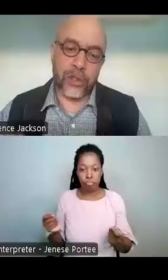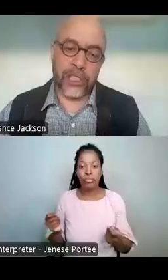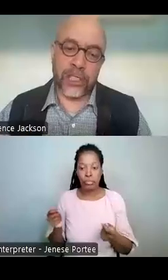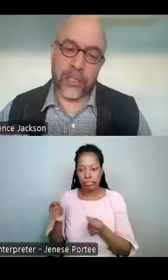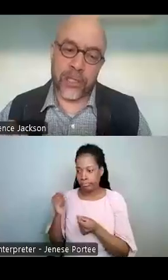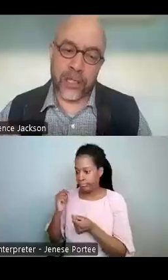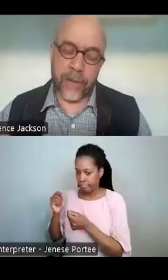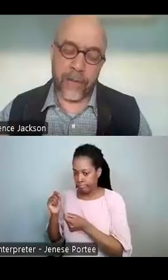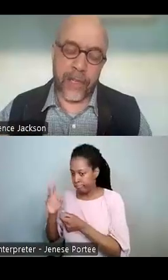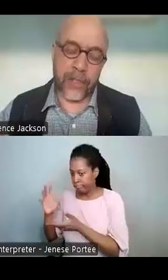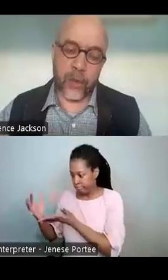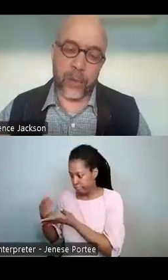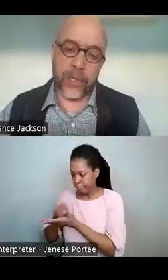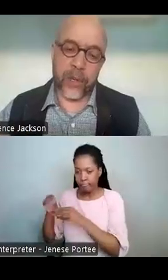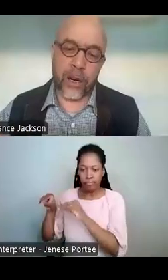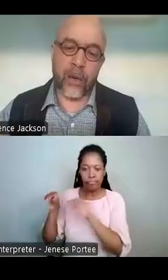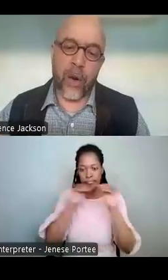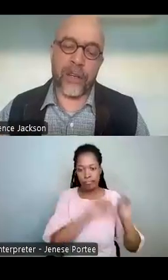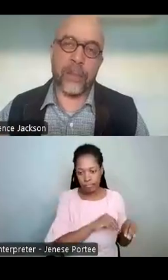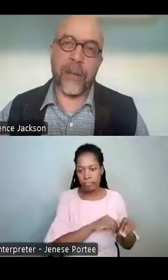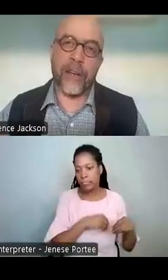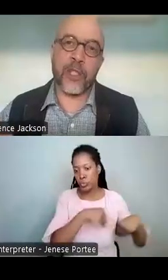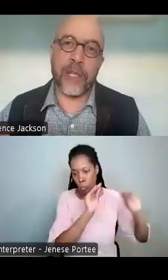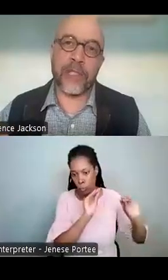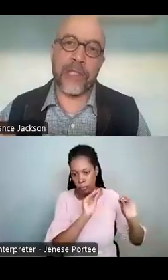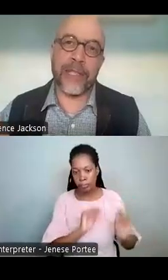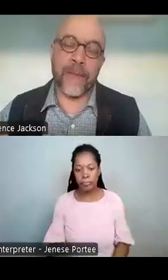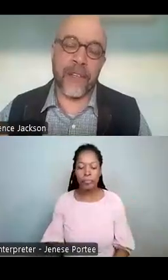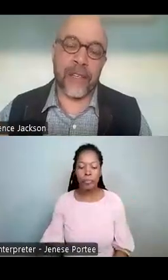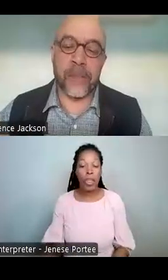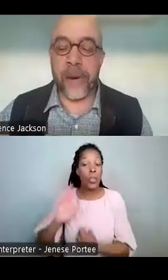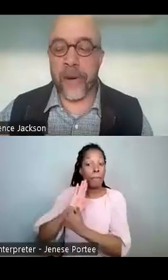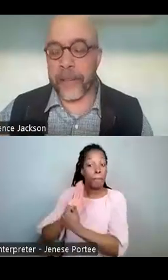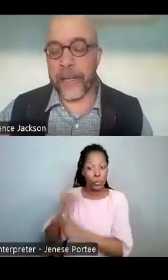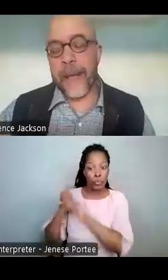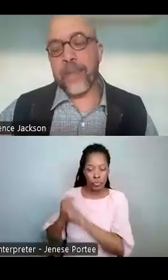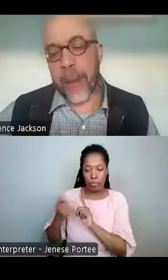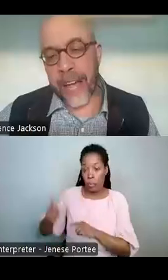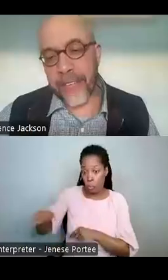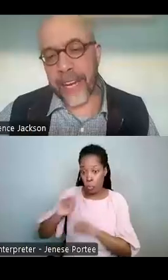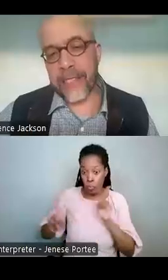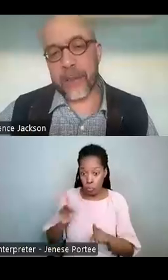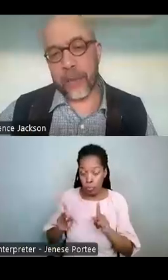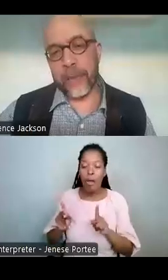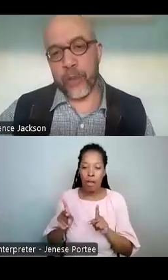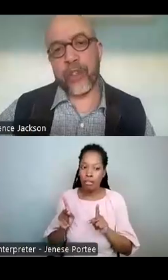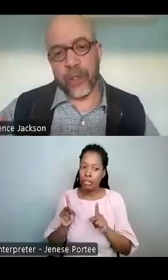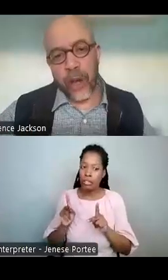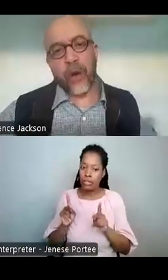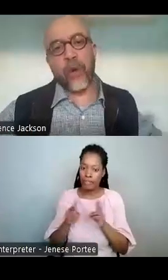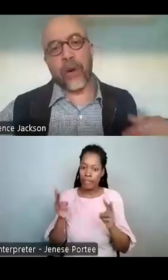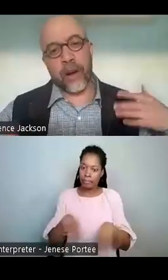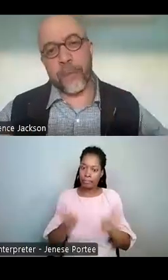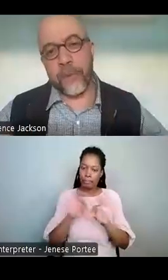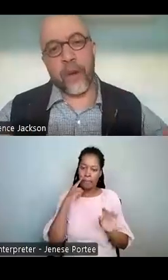musical traditions of these groups are going to wind up being especially significant in Maryland. I mean, I think as you should